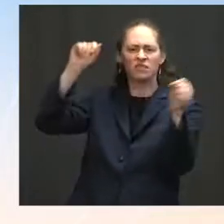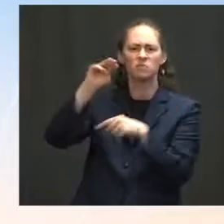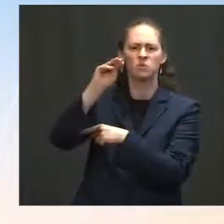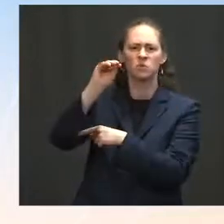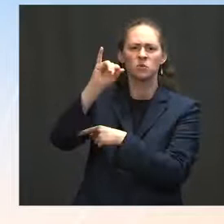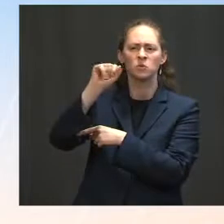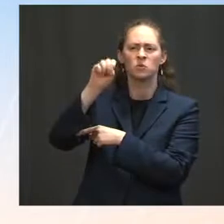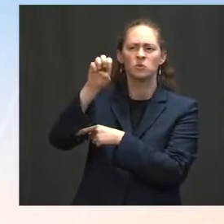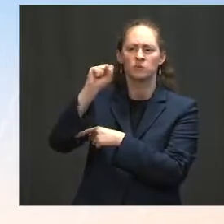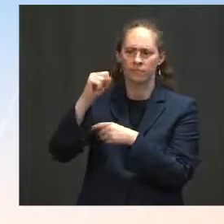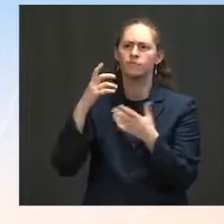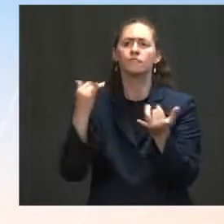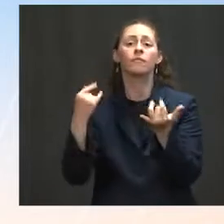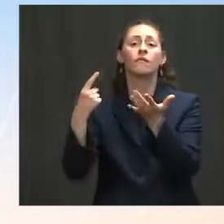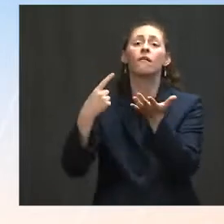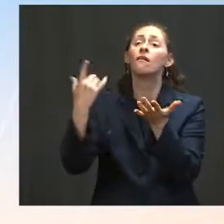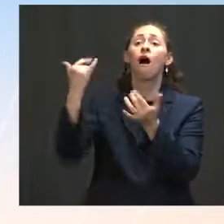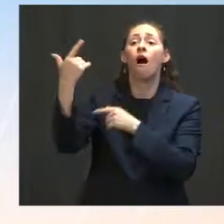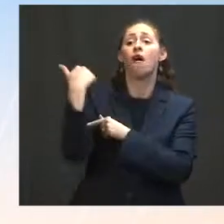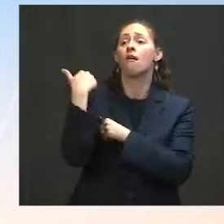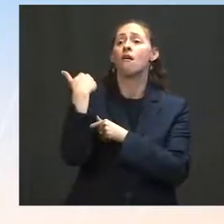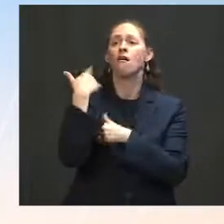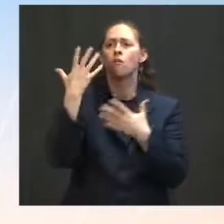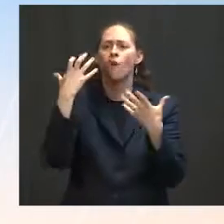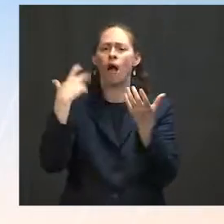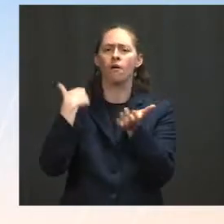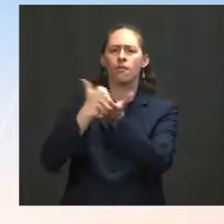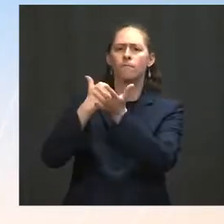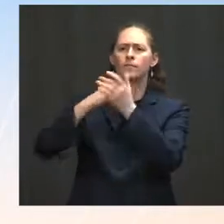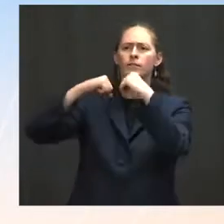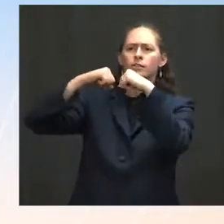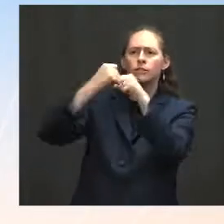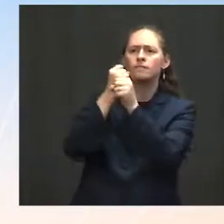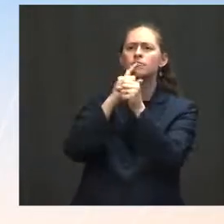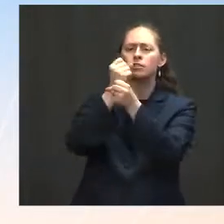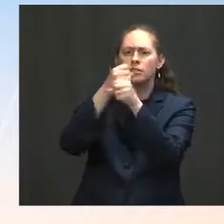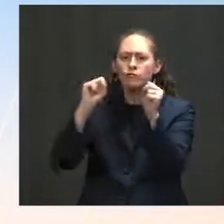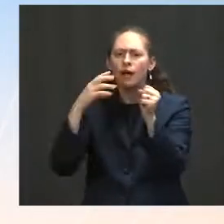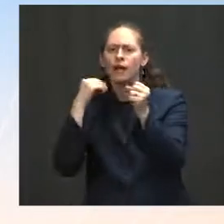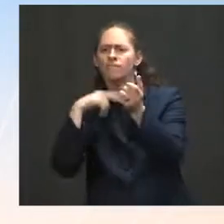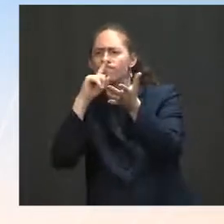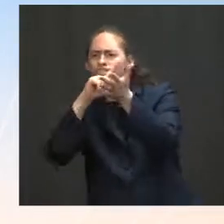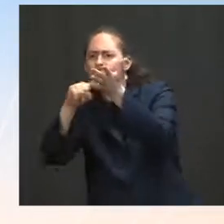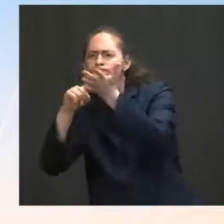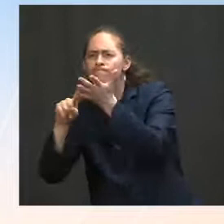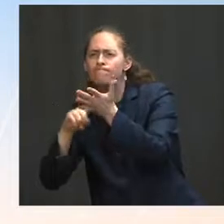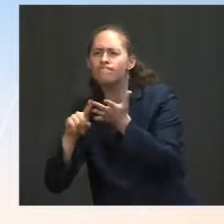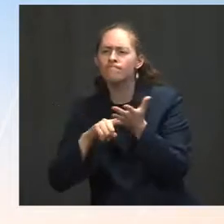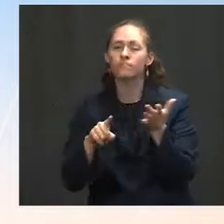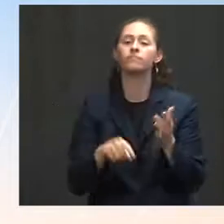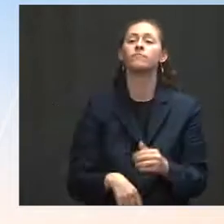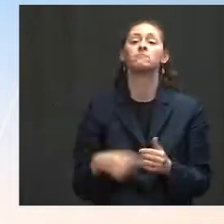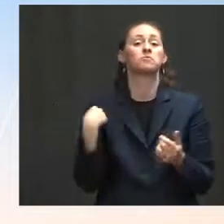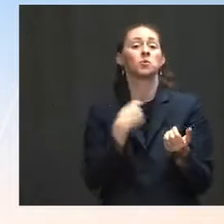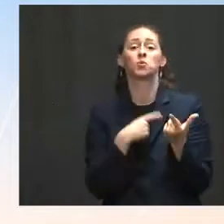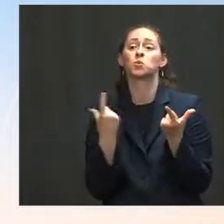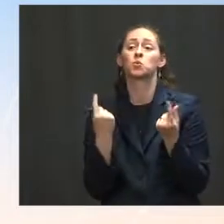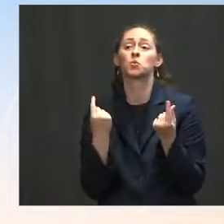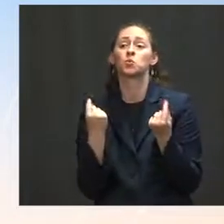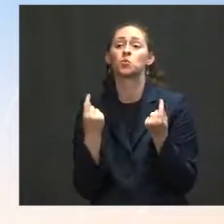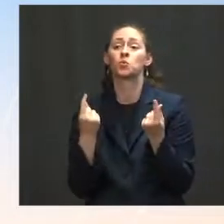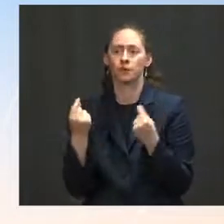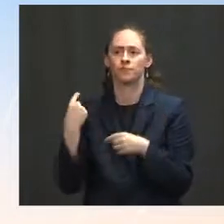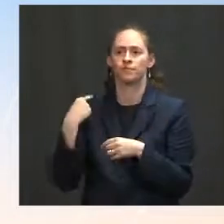and investigative assistance, we will be sending senior FBI and DHS officials to Port-au-Prince as soon as possible to assess